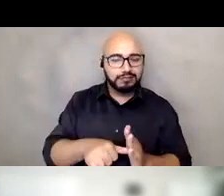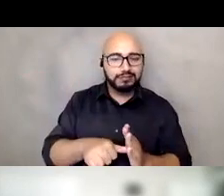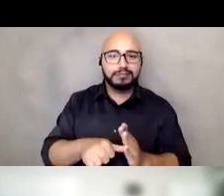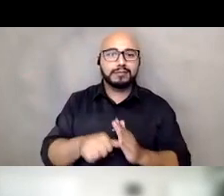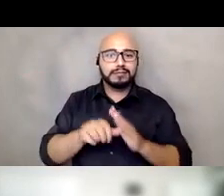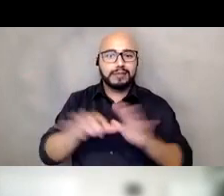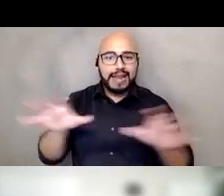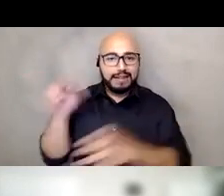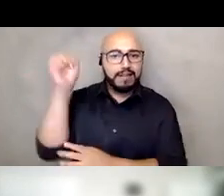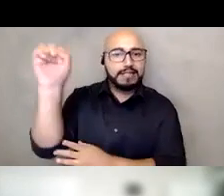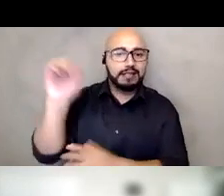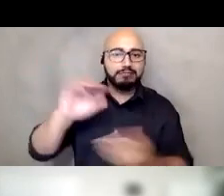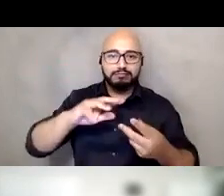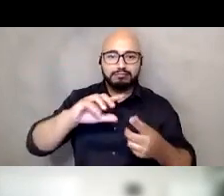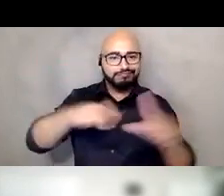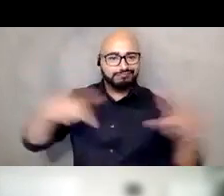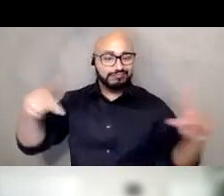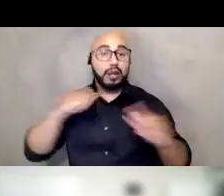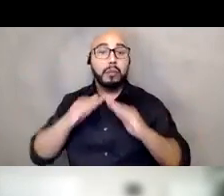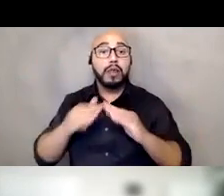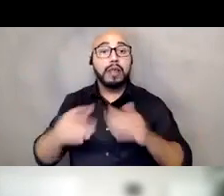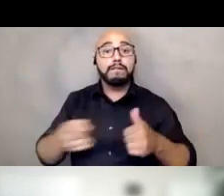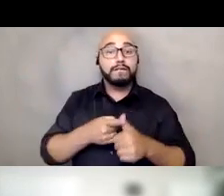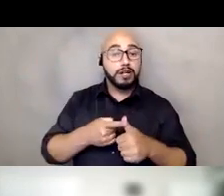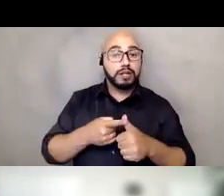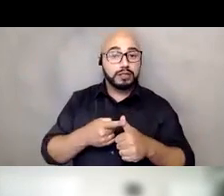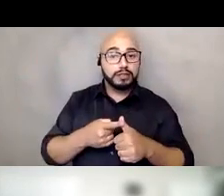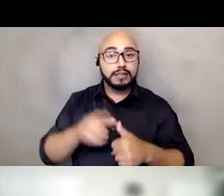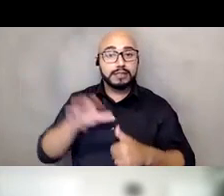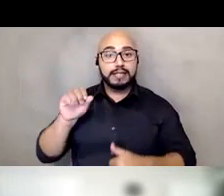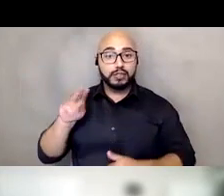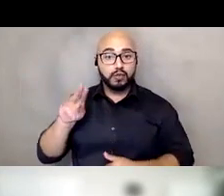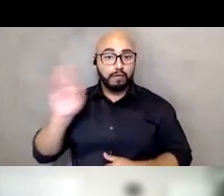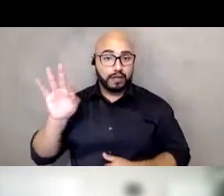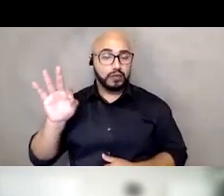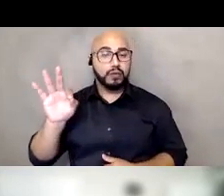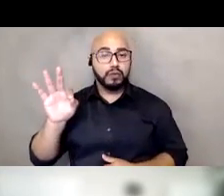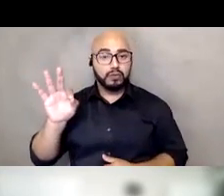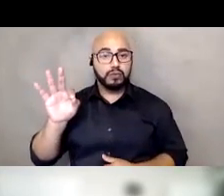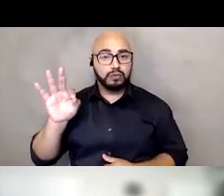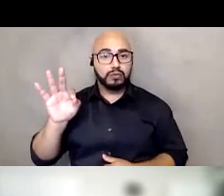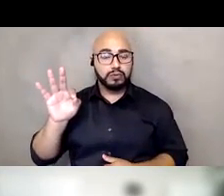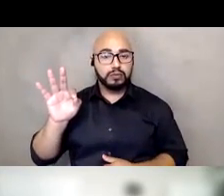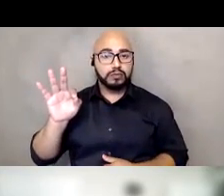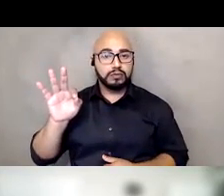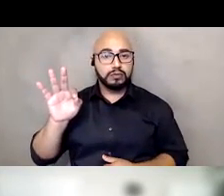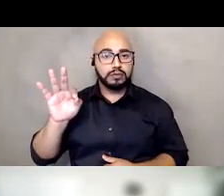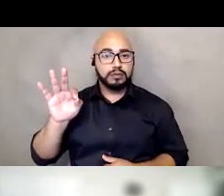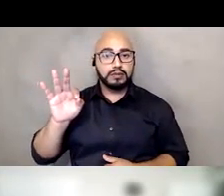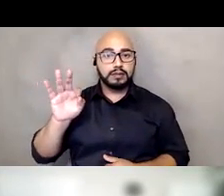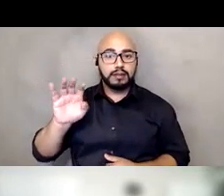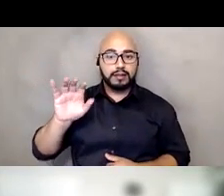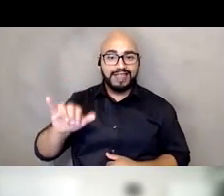the LGBTQ community. The first is at CSU Fresno, and it's actually an exhibition